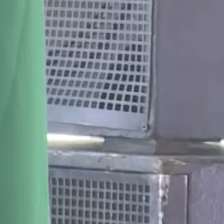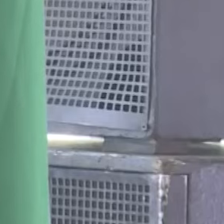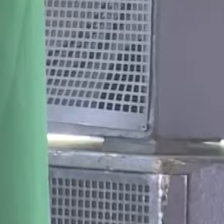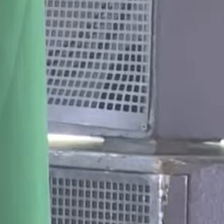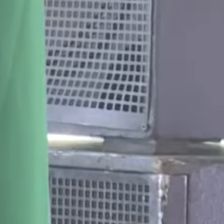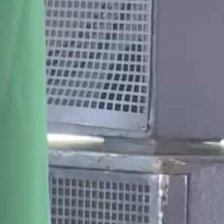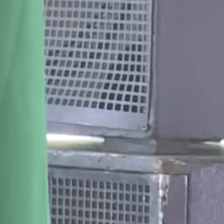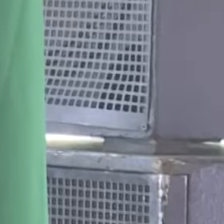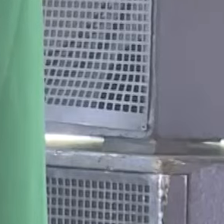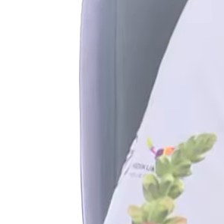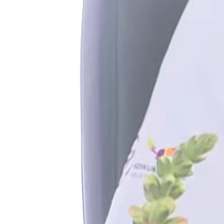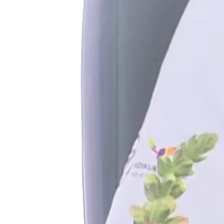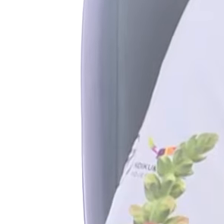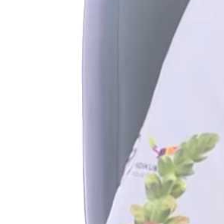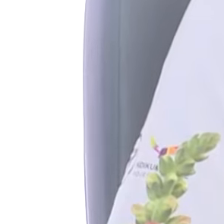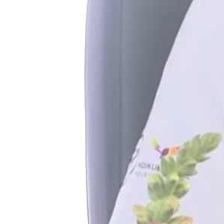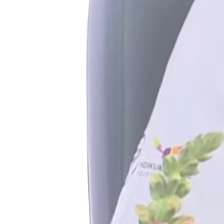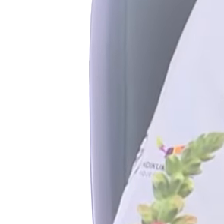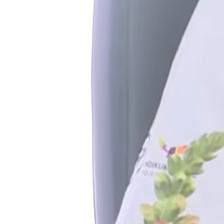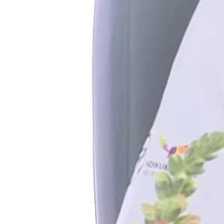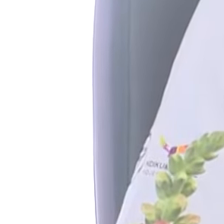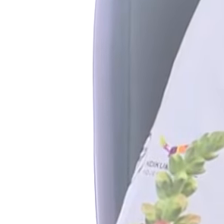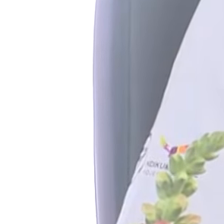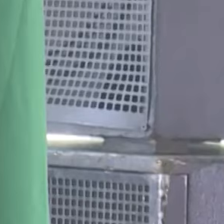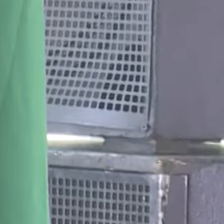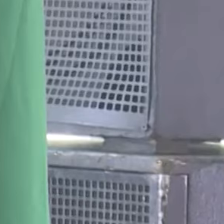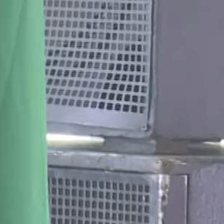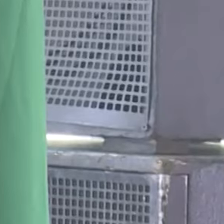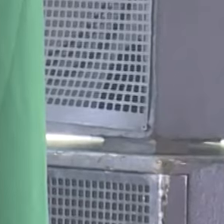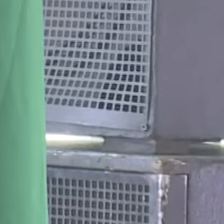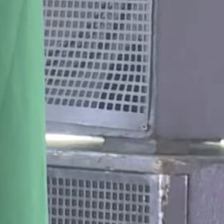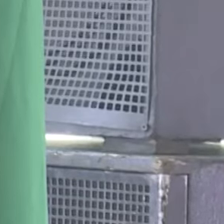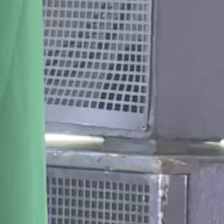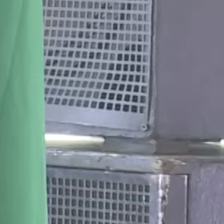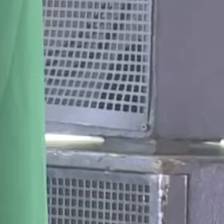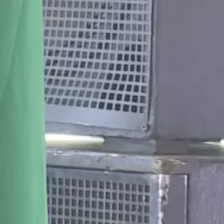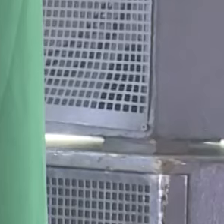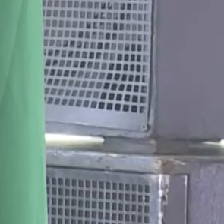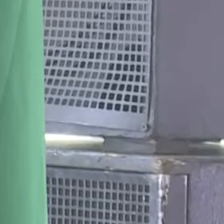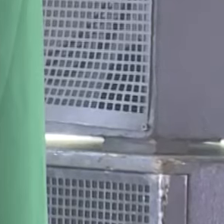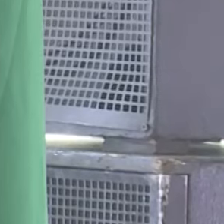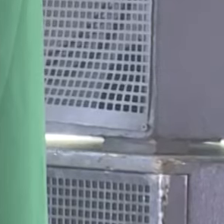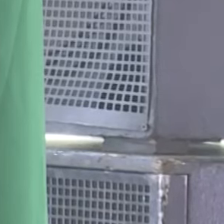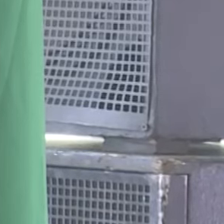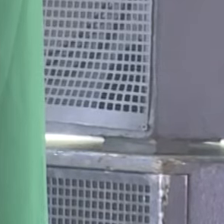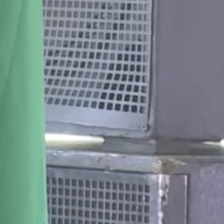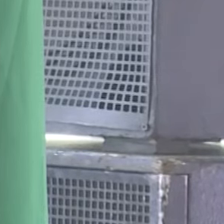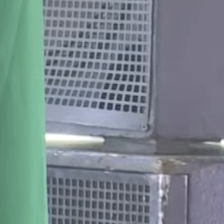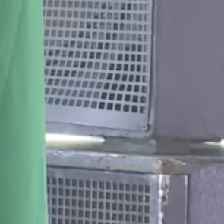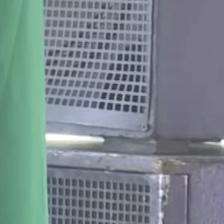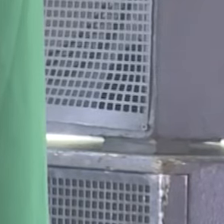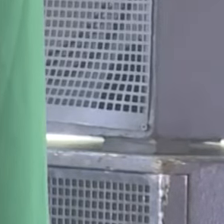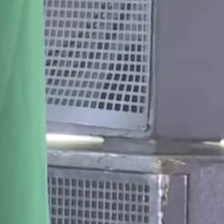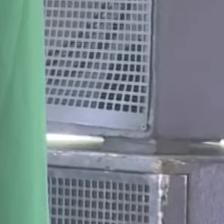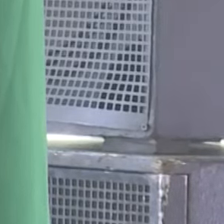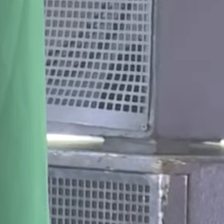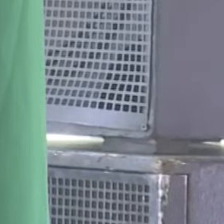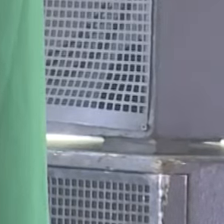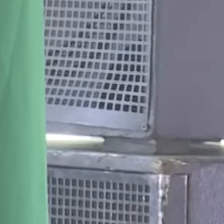trafficking is a child. Children are trafficked for various purposes, such as